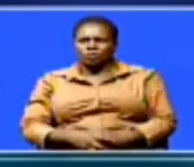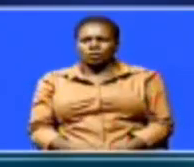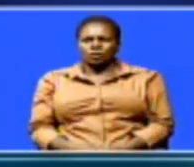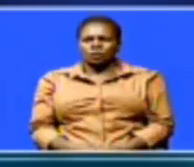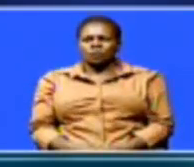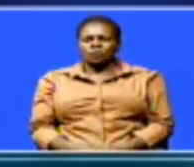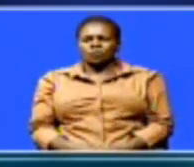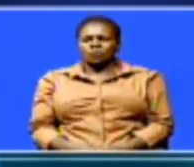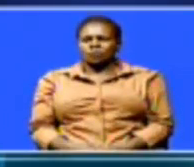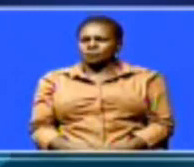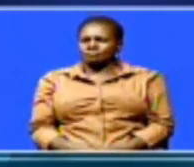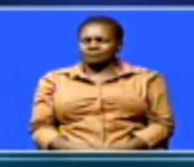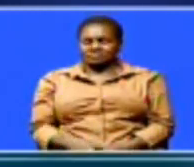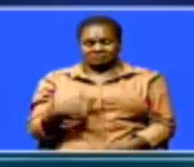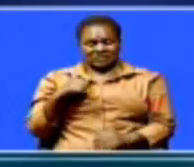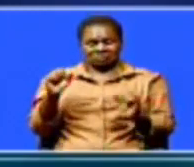Well,